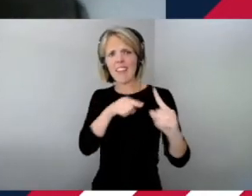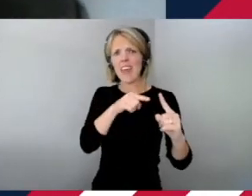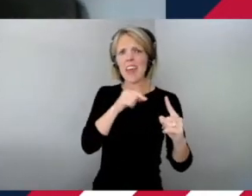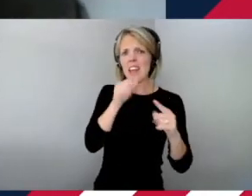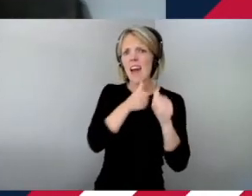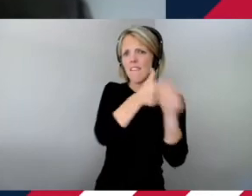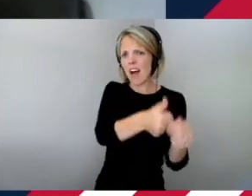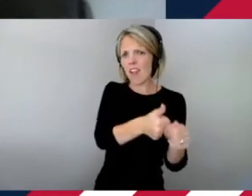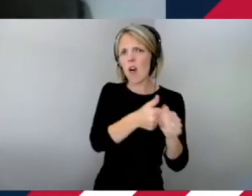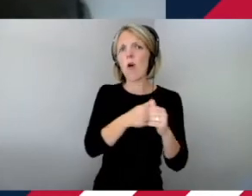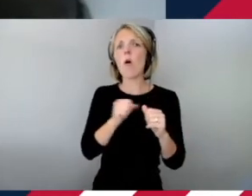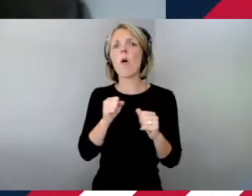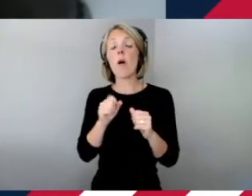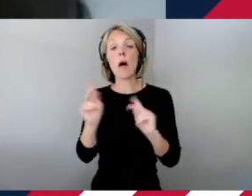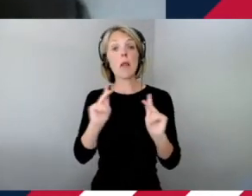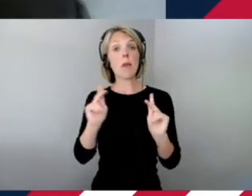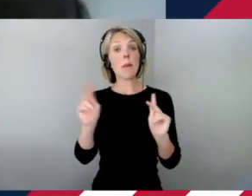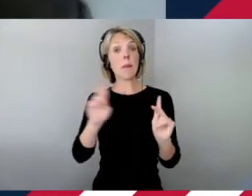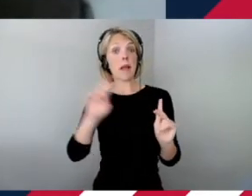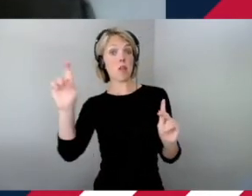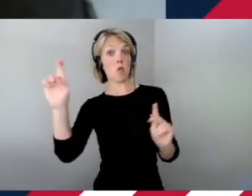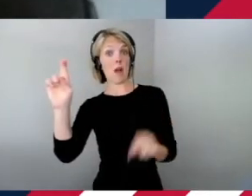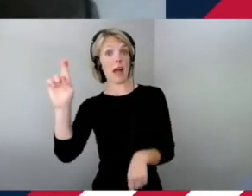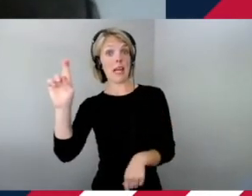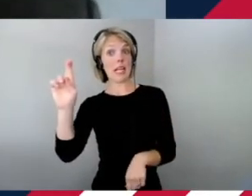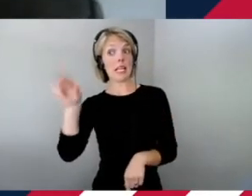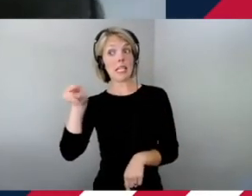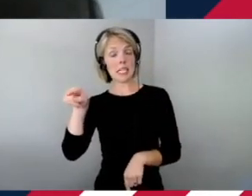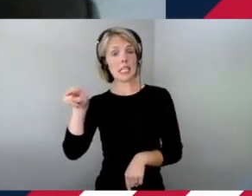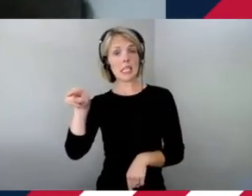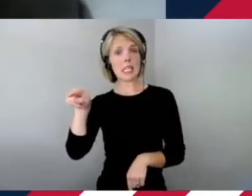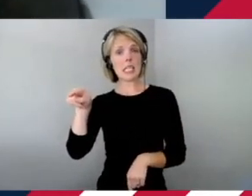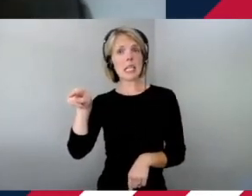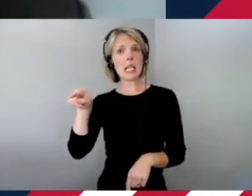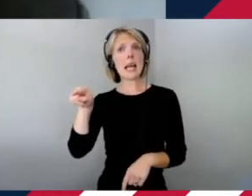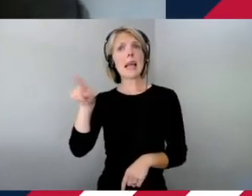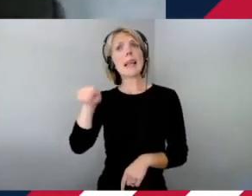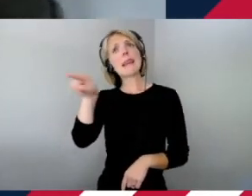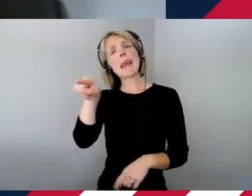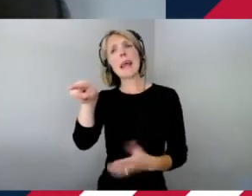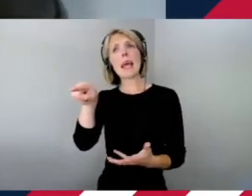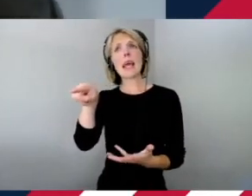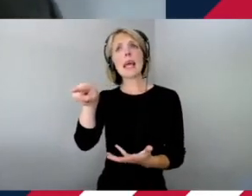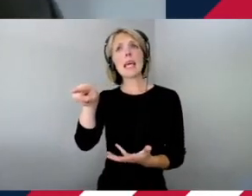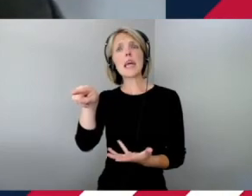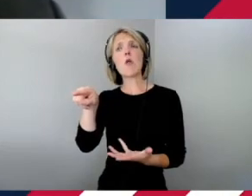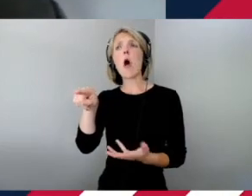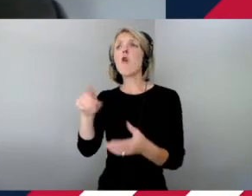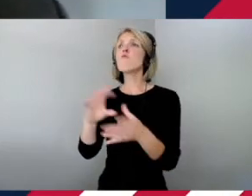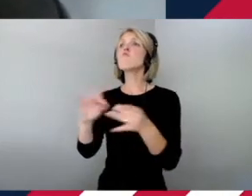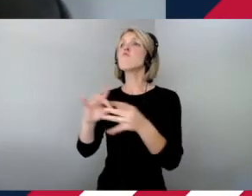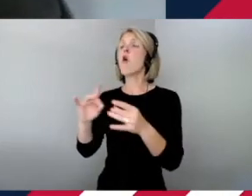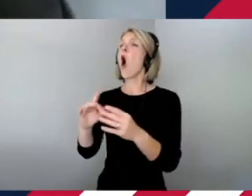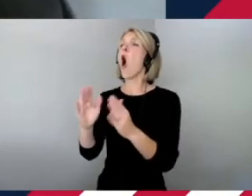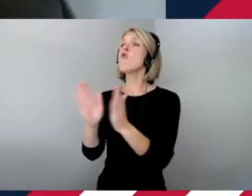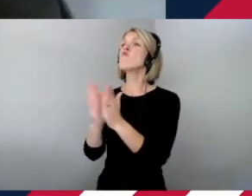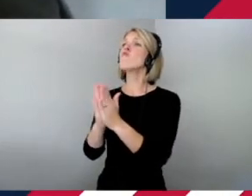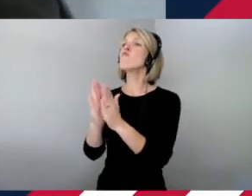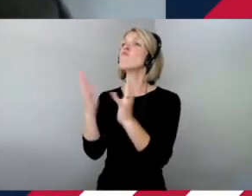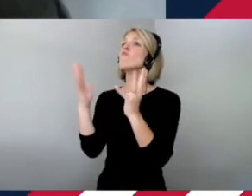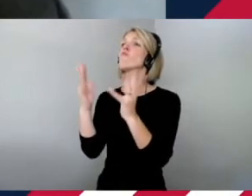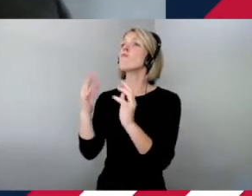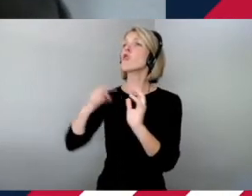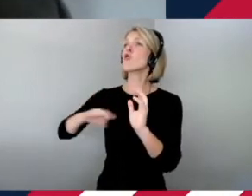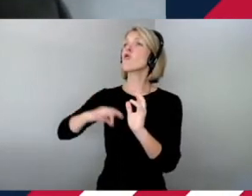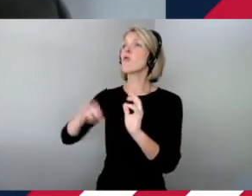on the right. I will give Trump credit for at least realizing that for